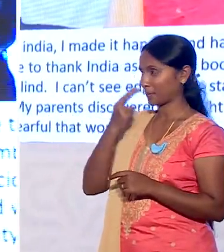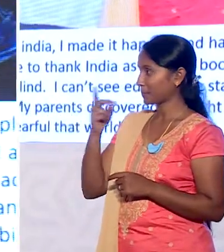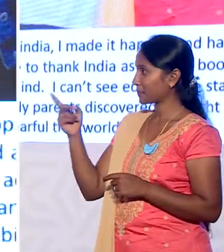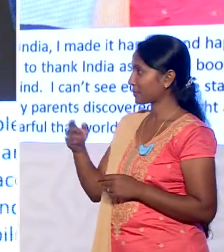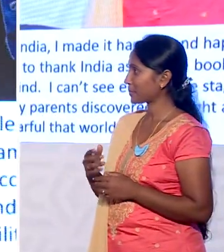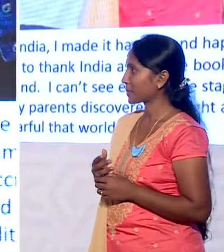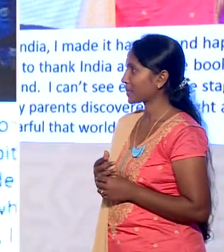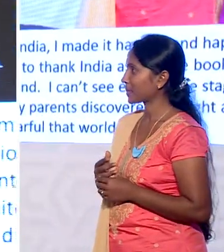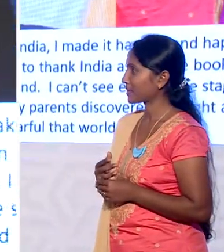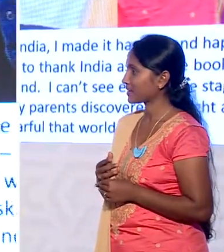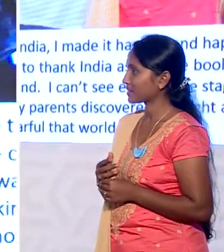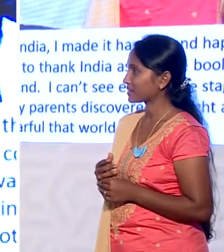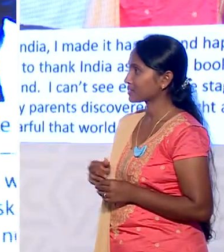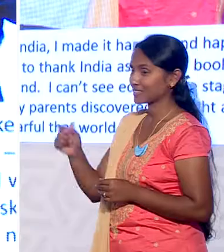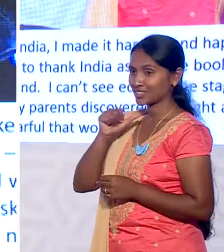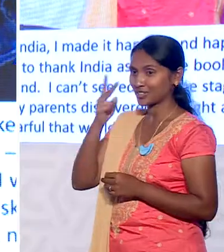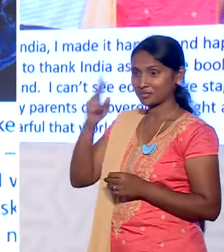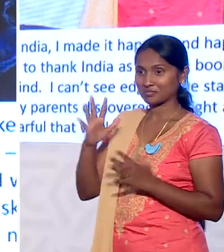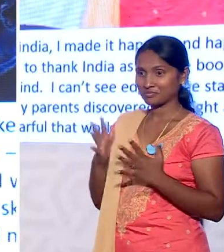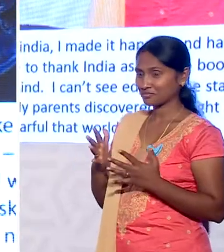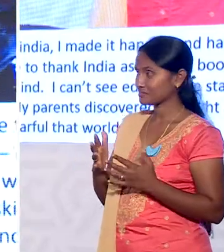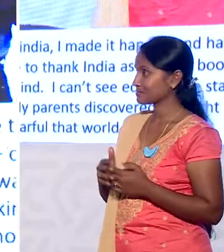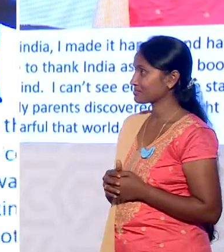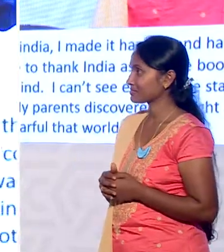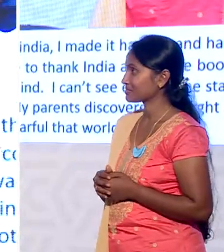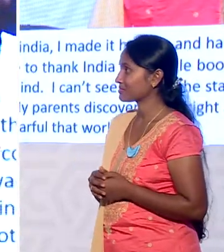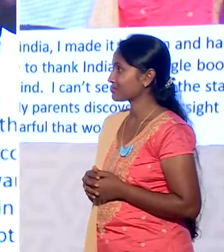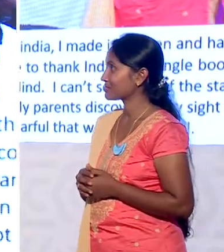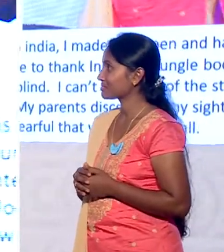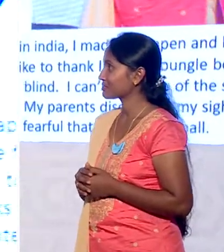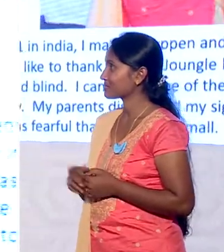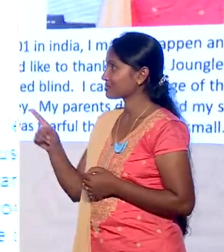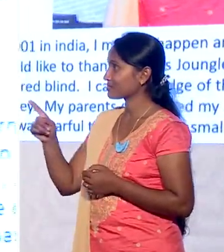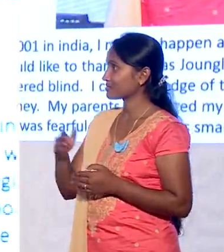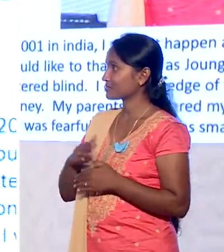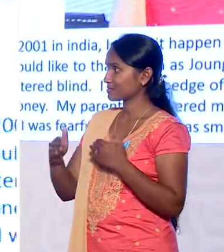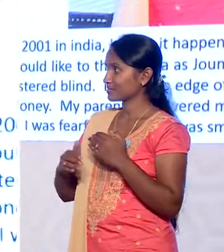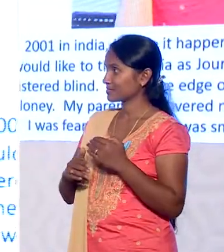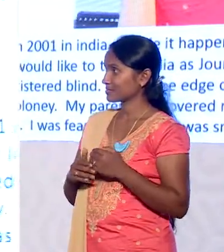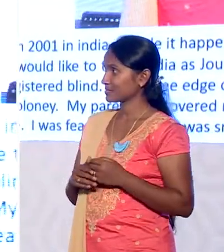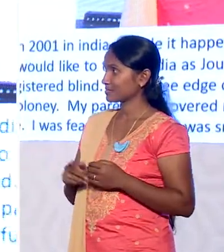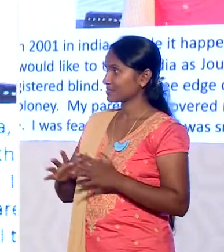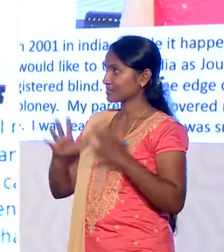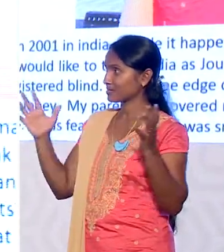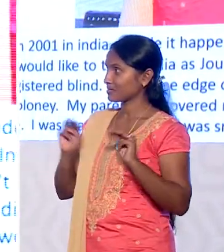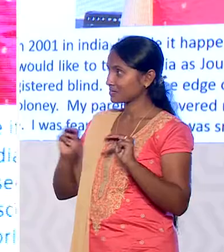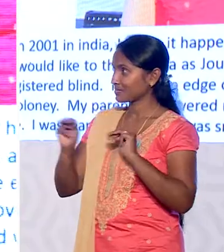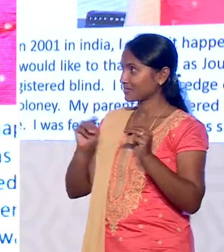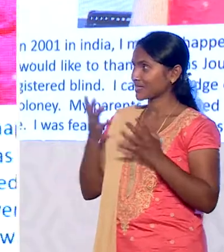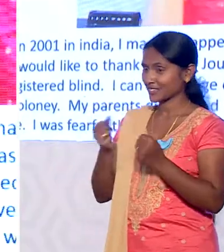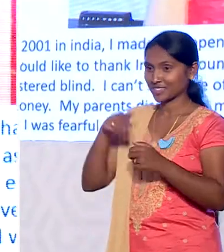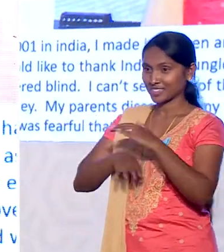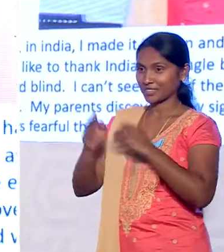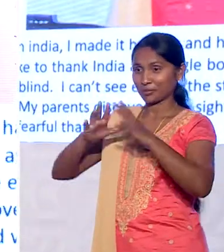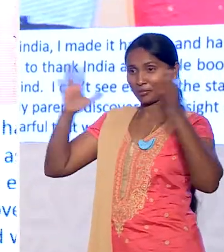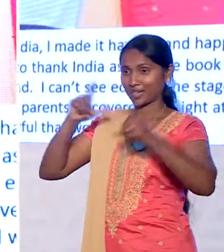school, and because I can't see very well, I did brilliantly in my exams and got a first. I ended up in Accenture, one of the biggest management consultancy companies in the